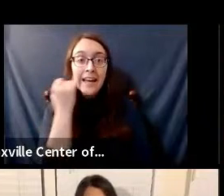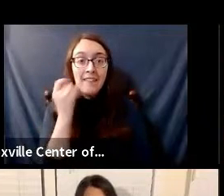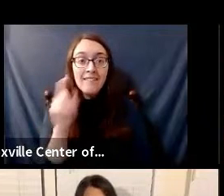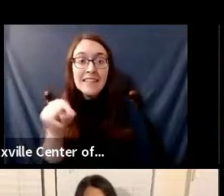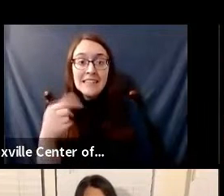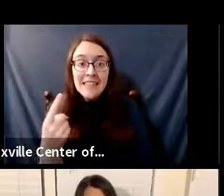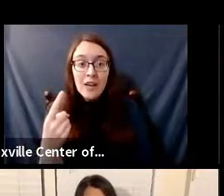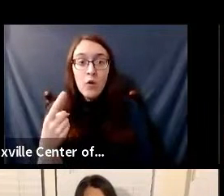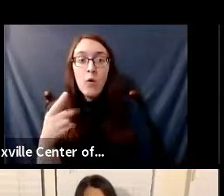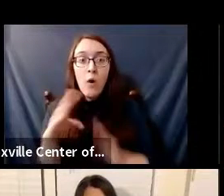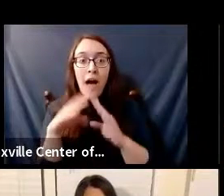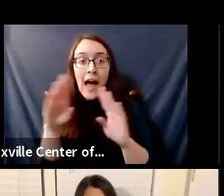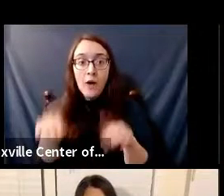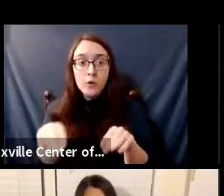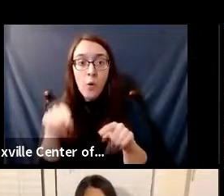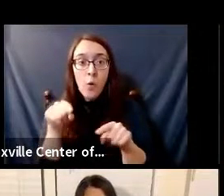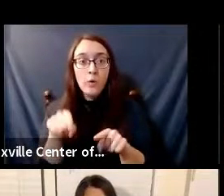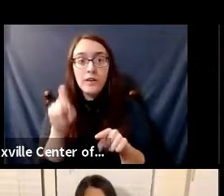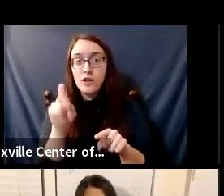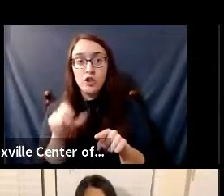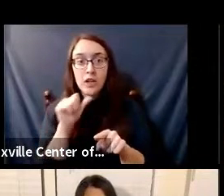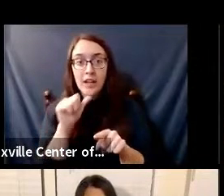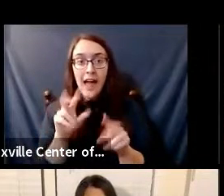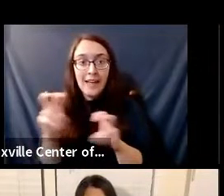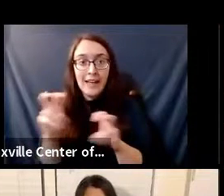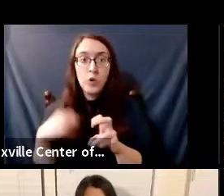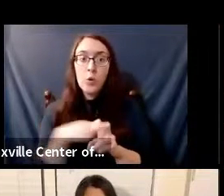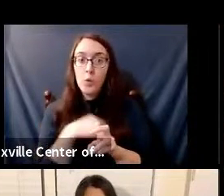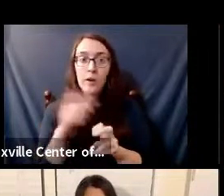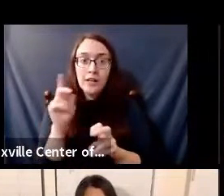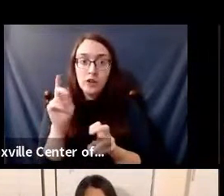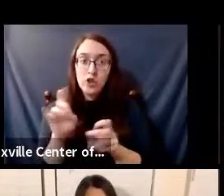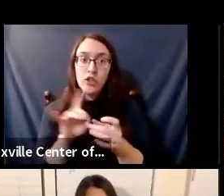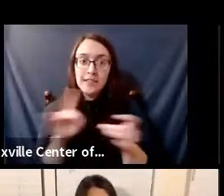single household, there shouldn't be an issue, and we should state such.